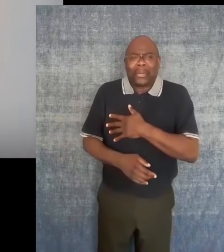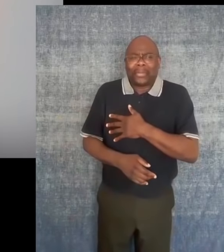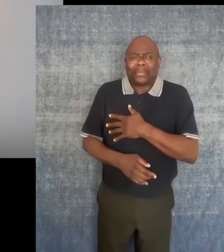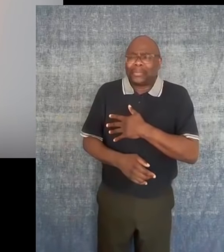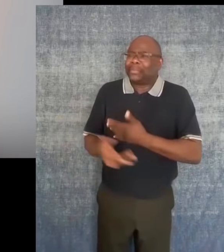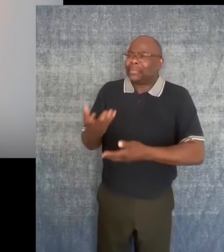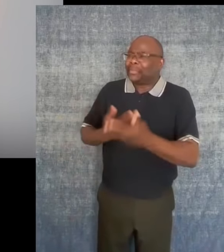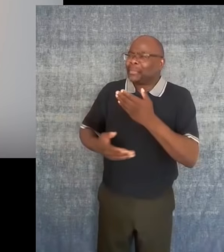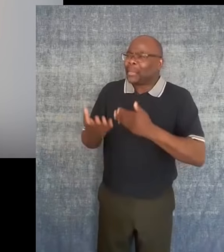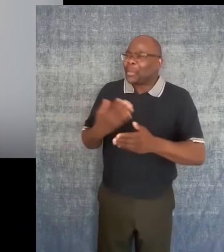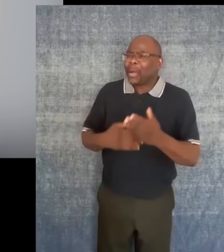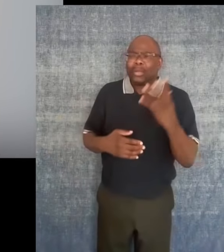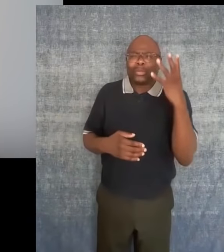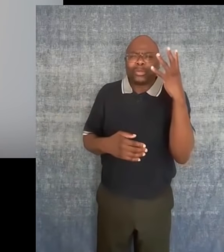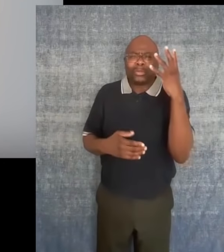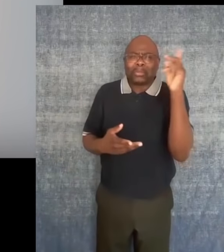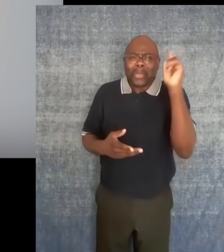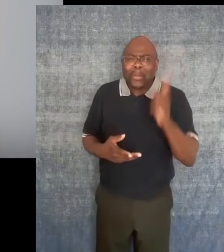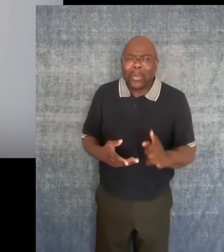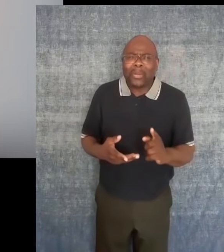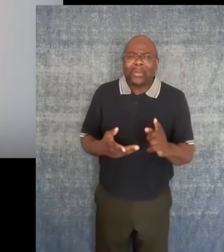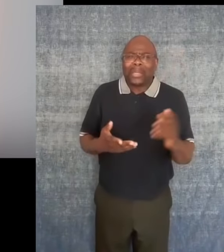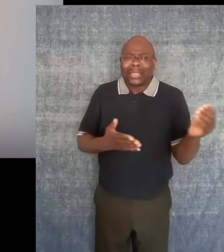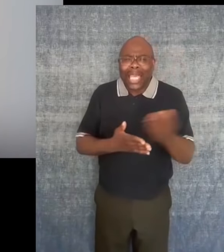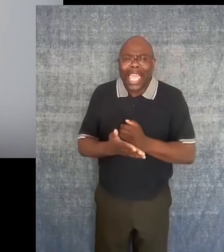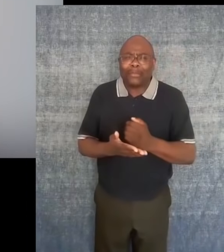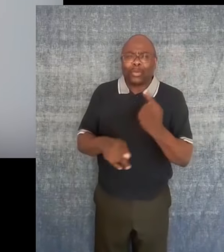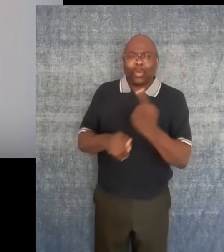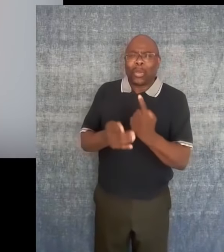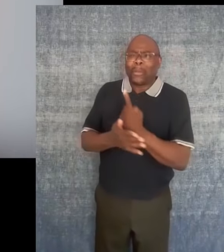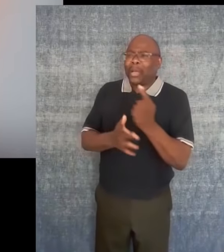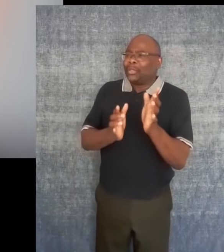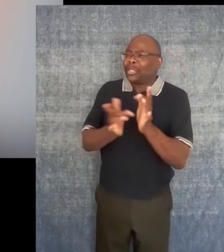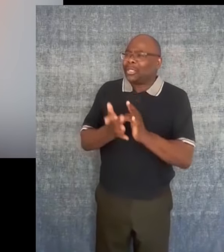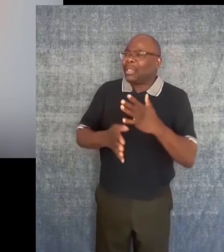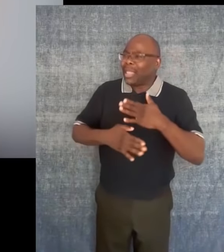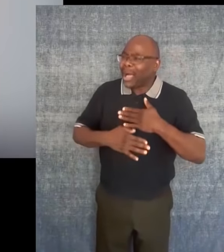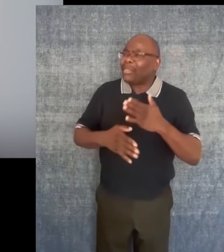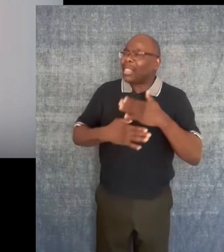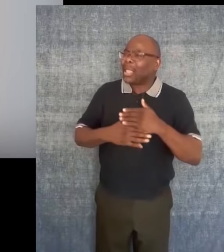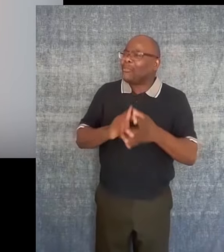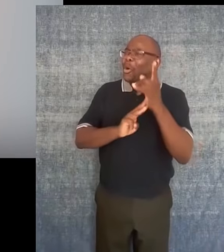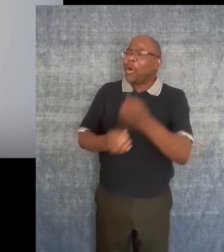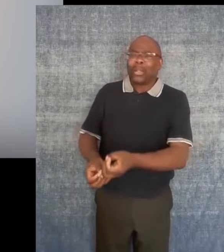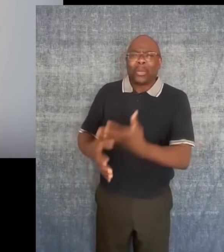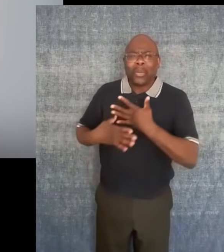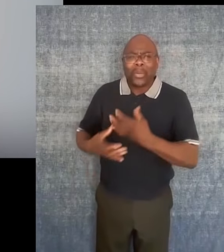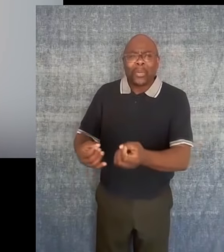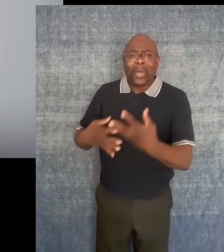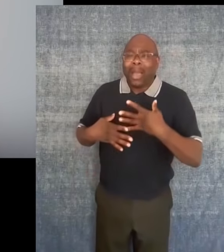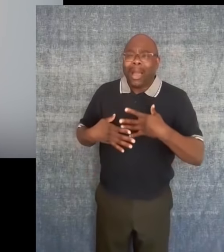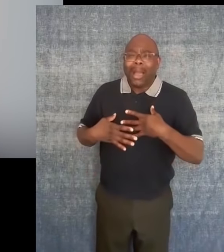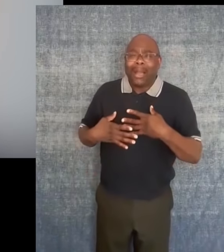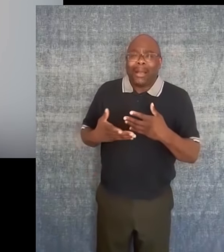And he's telling me about souls and about the love of Jesus and the love of God. And I'm just